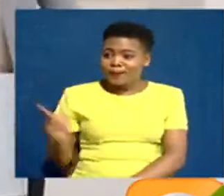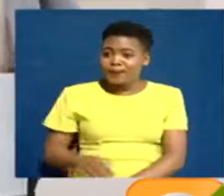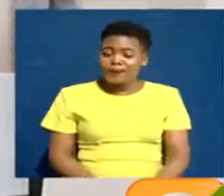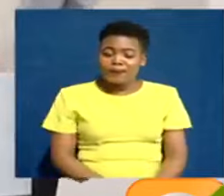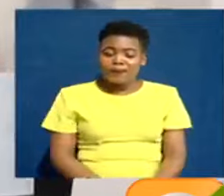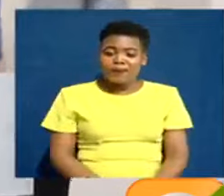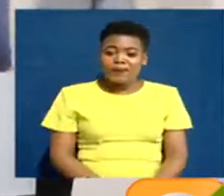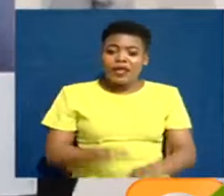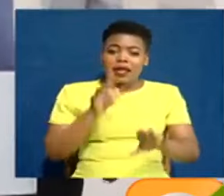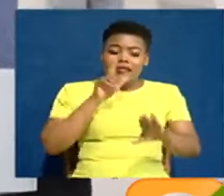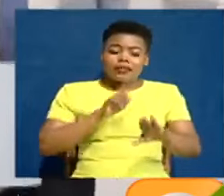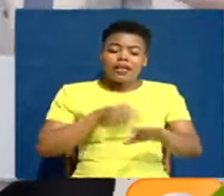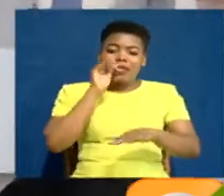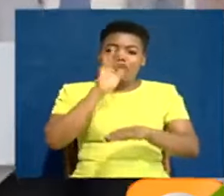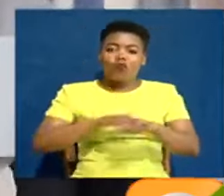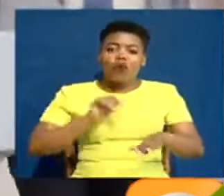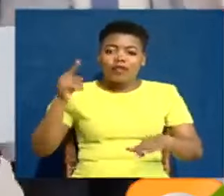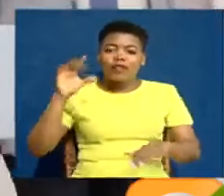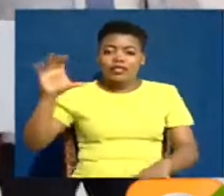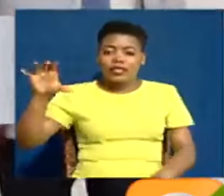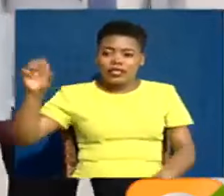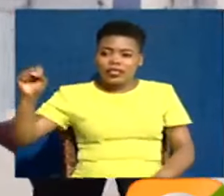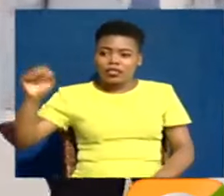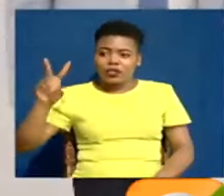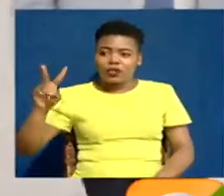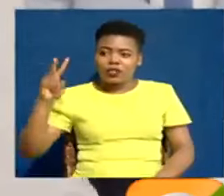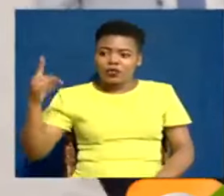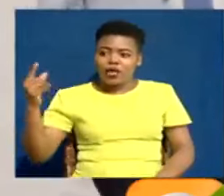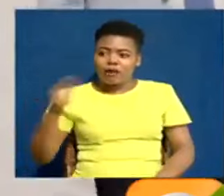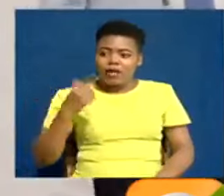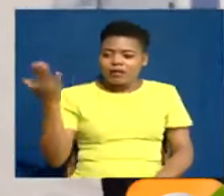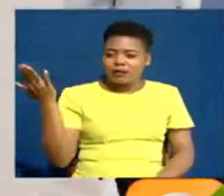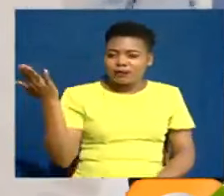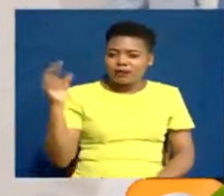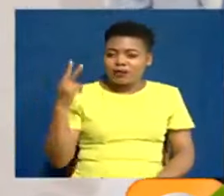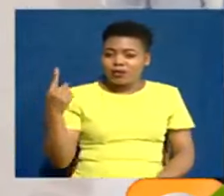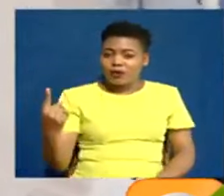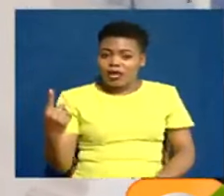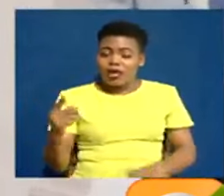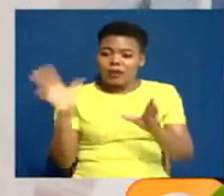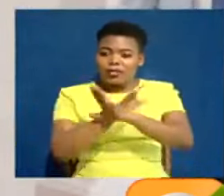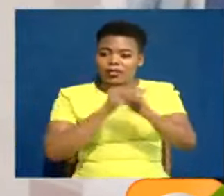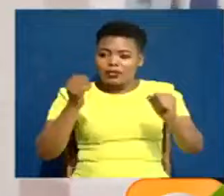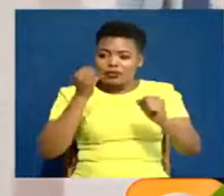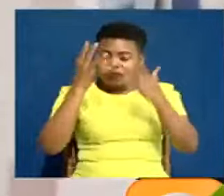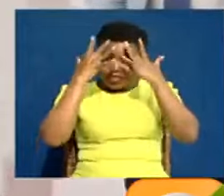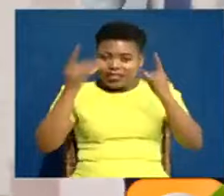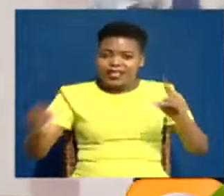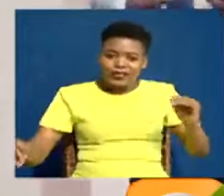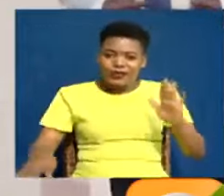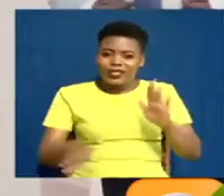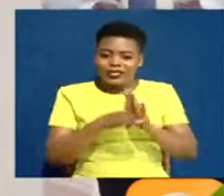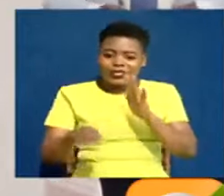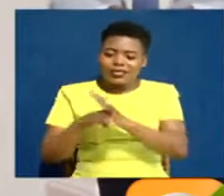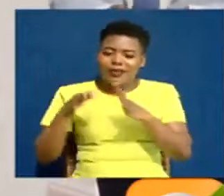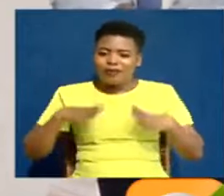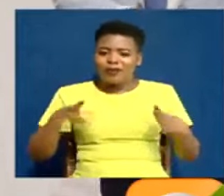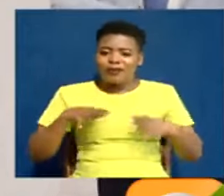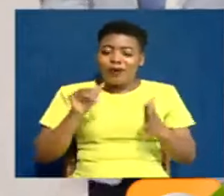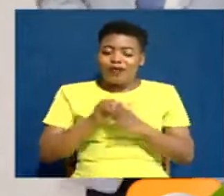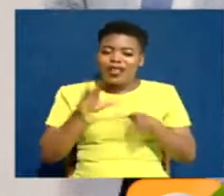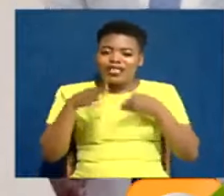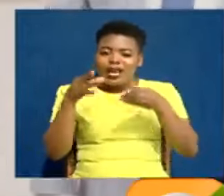When he named his first cabinet 21 months ago, President William Ruto sought to remove any ambiguity in duties,